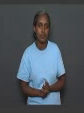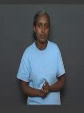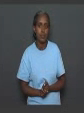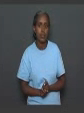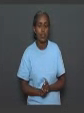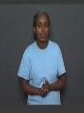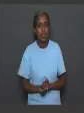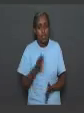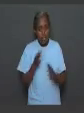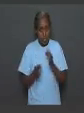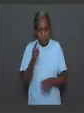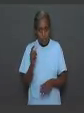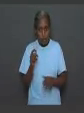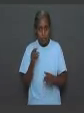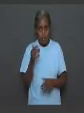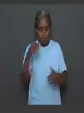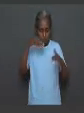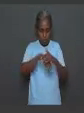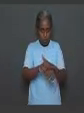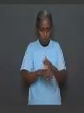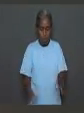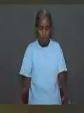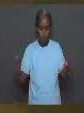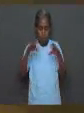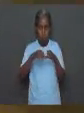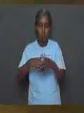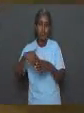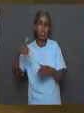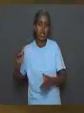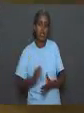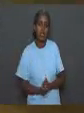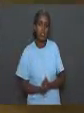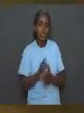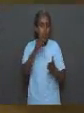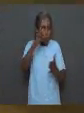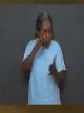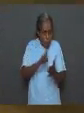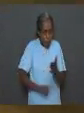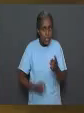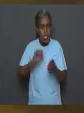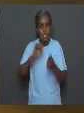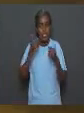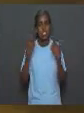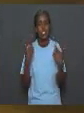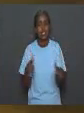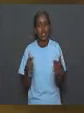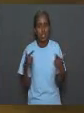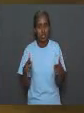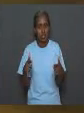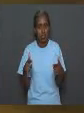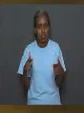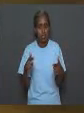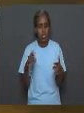If I were to draw a tile out of the sack, what are the chances of drawing